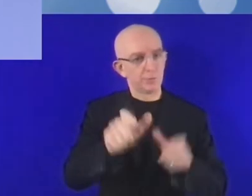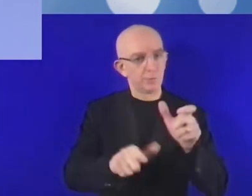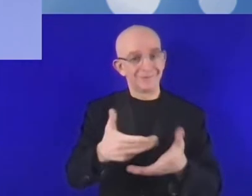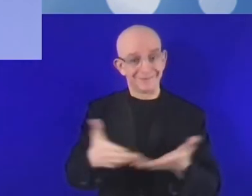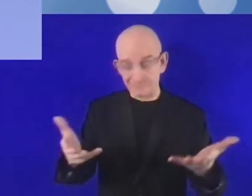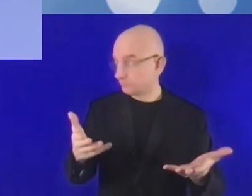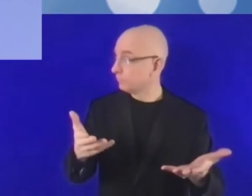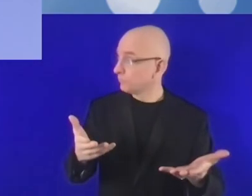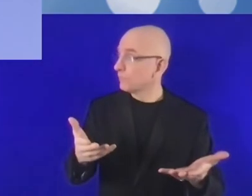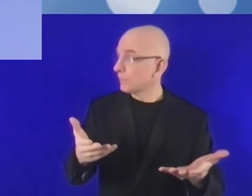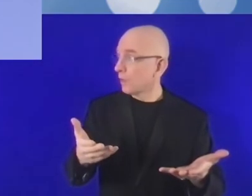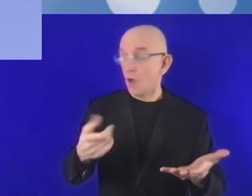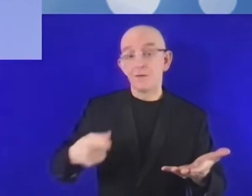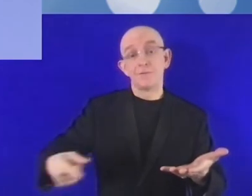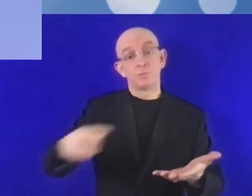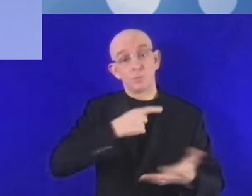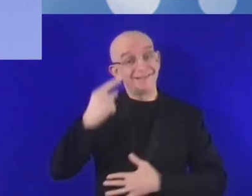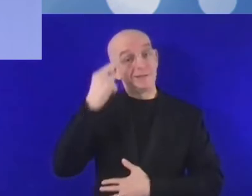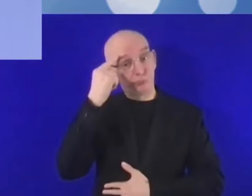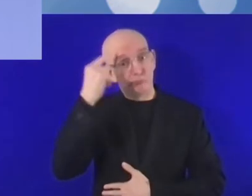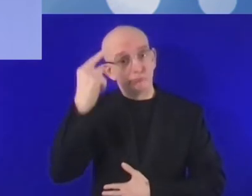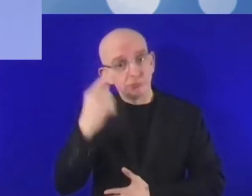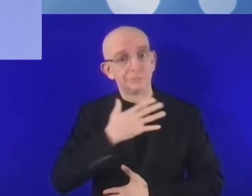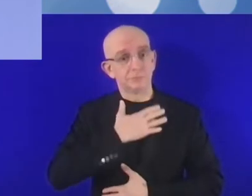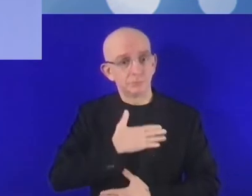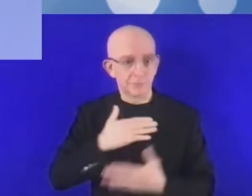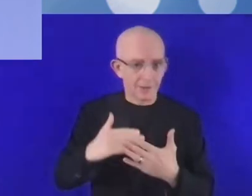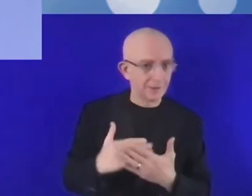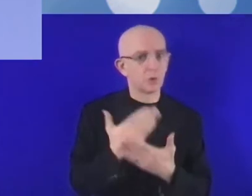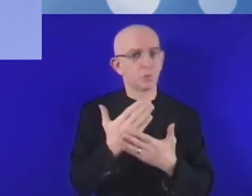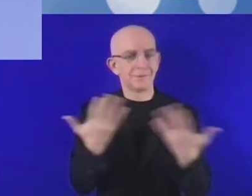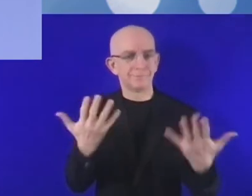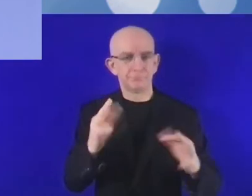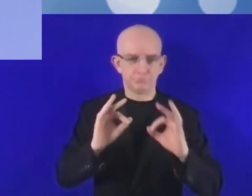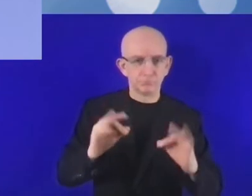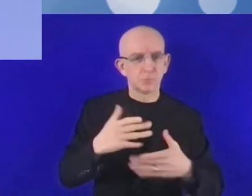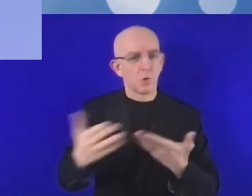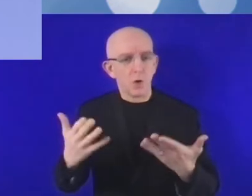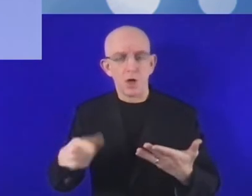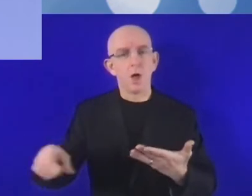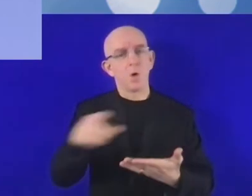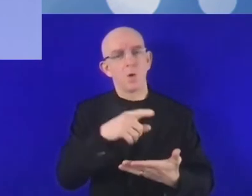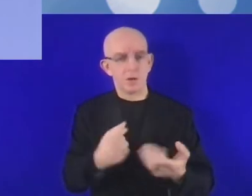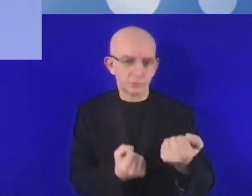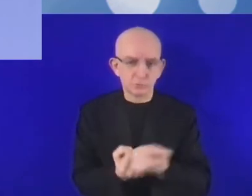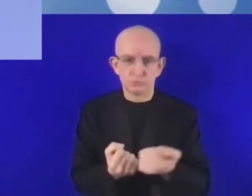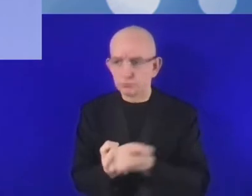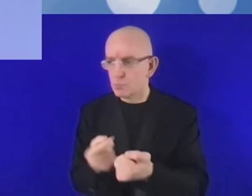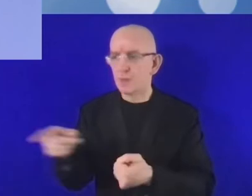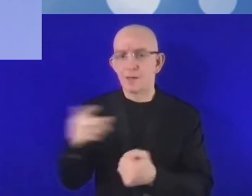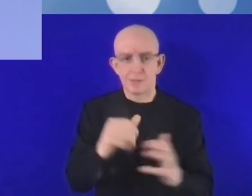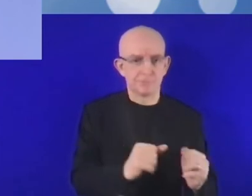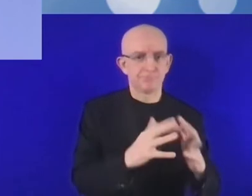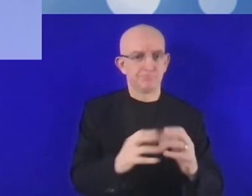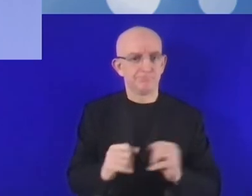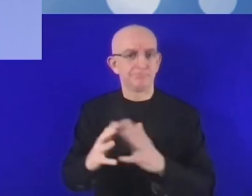start from the basics those who have when you come to africa there are plenty of young people